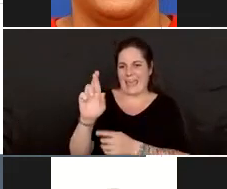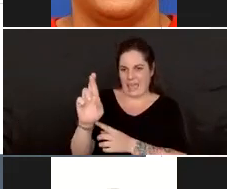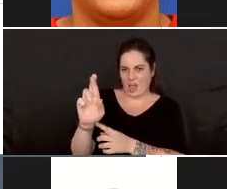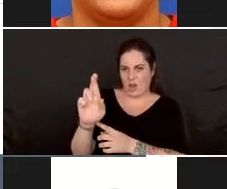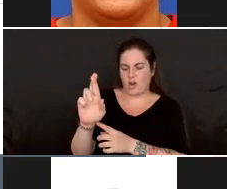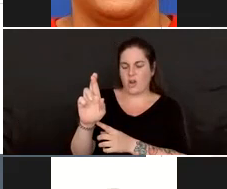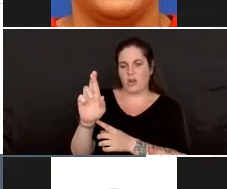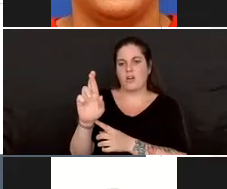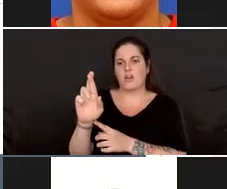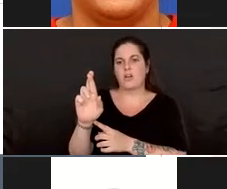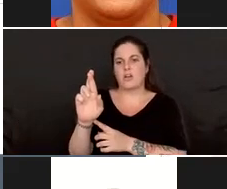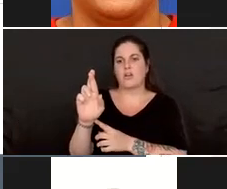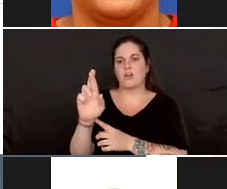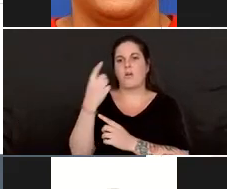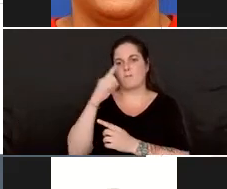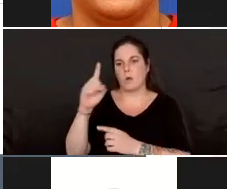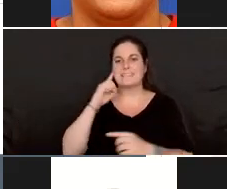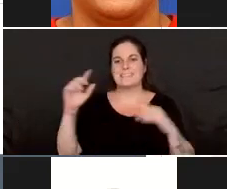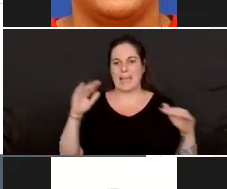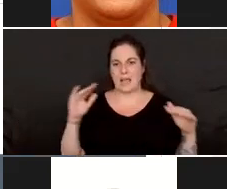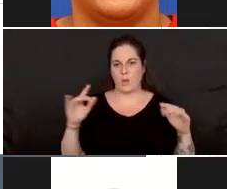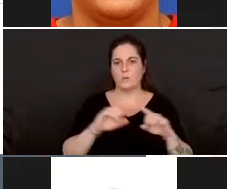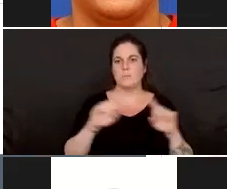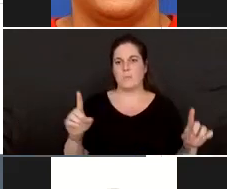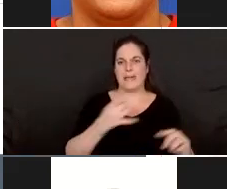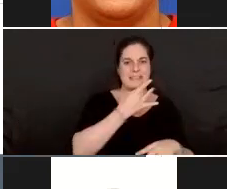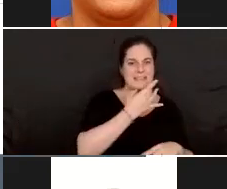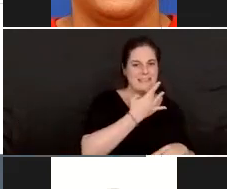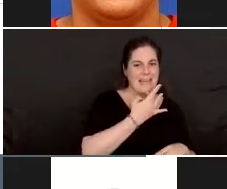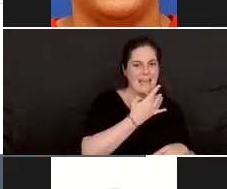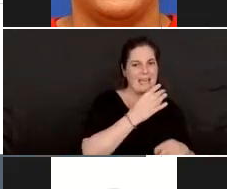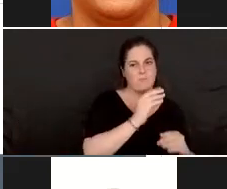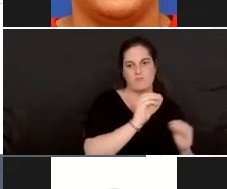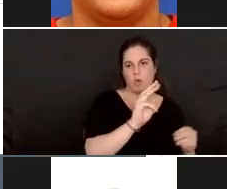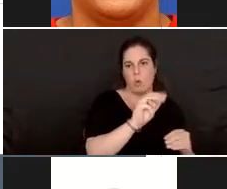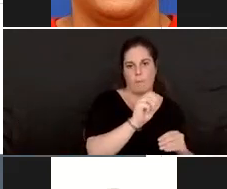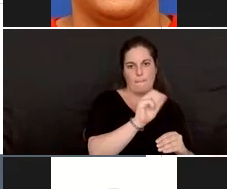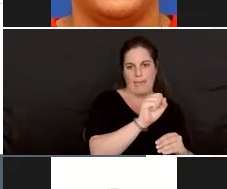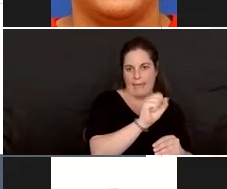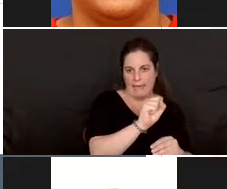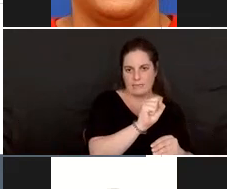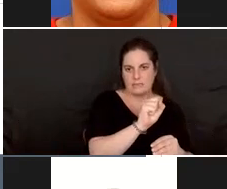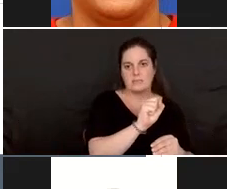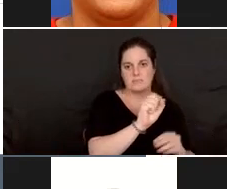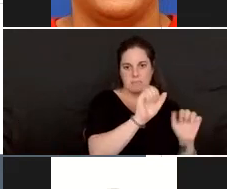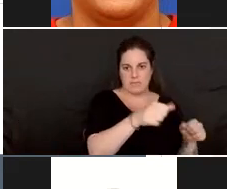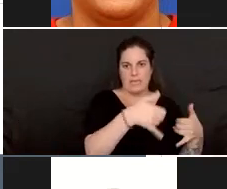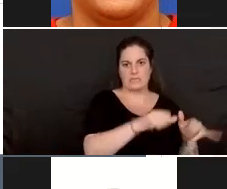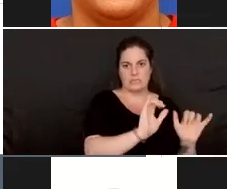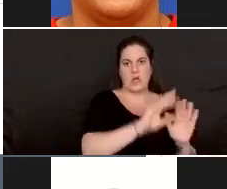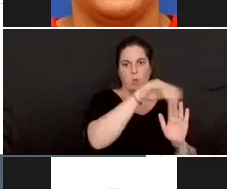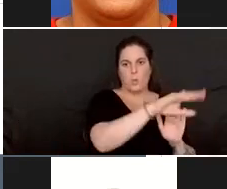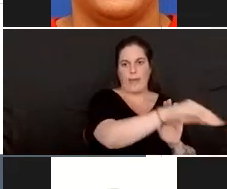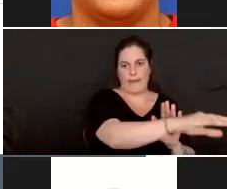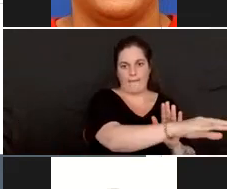electromagnetic energy, can travel through empty space. And actually, for any wave that's being created, it is